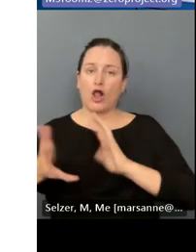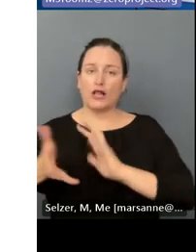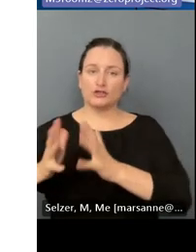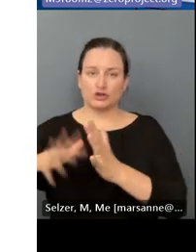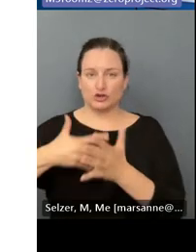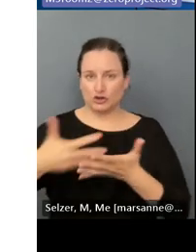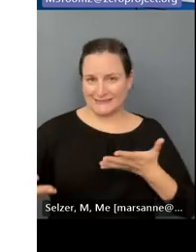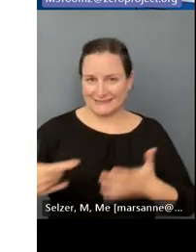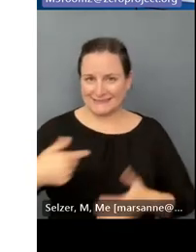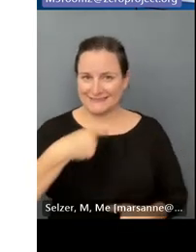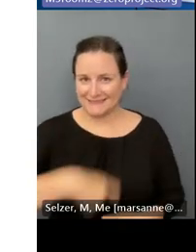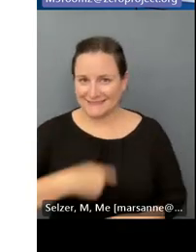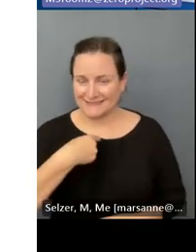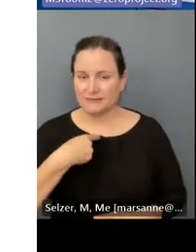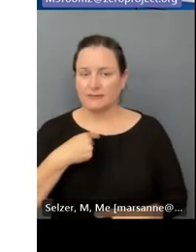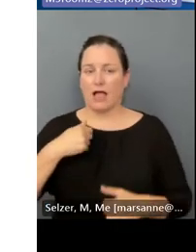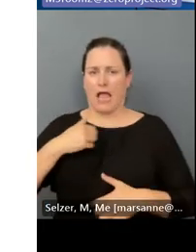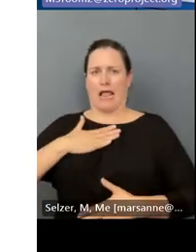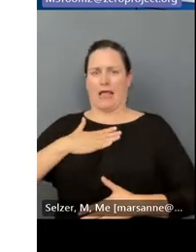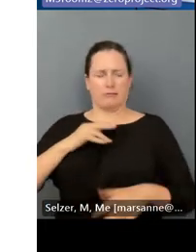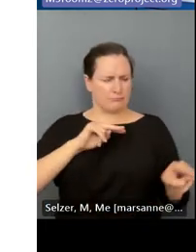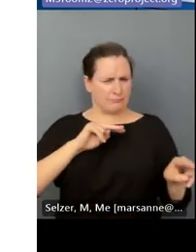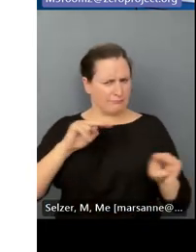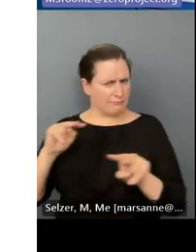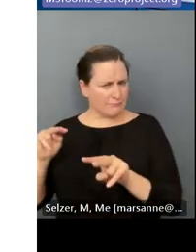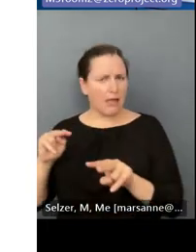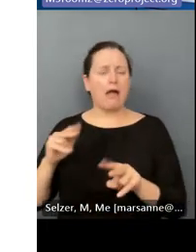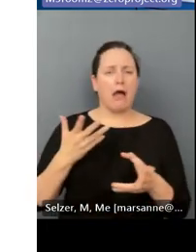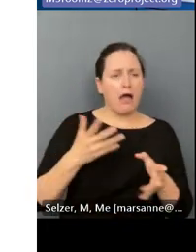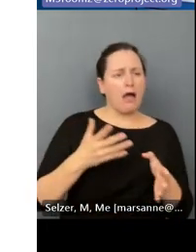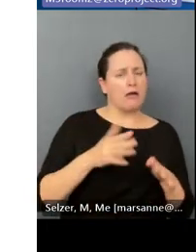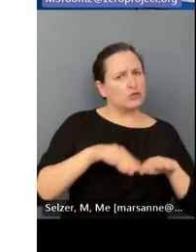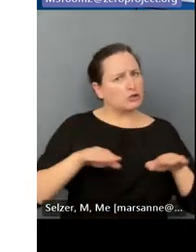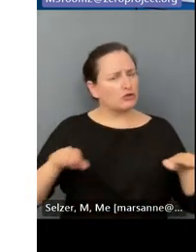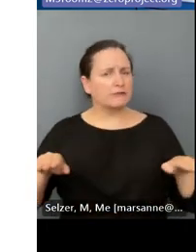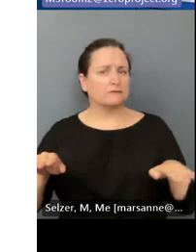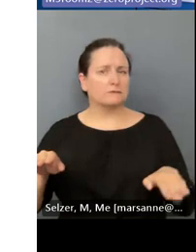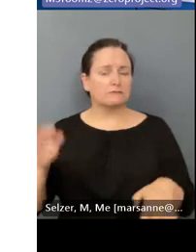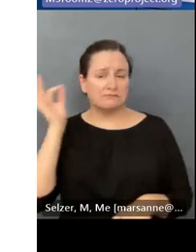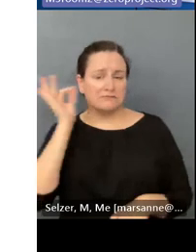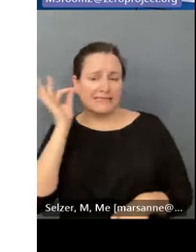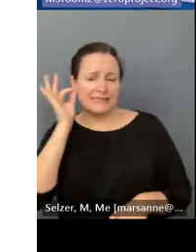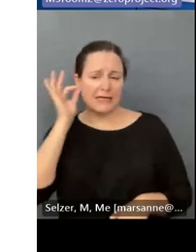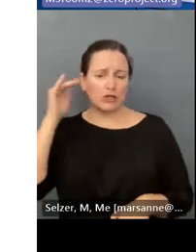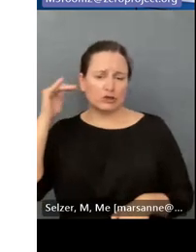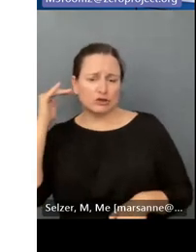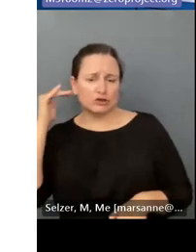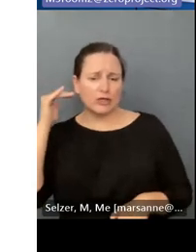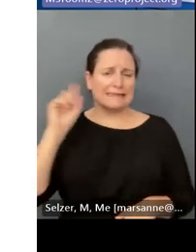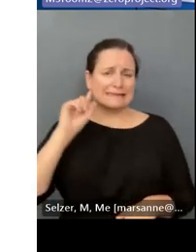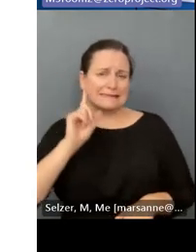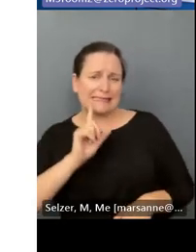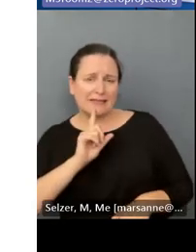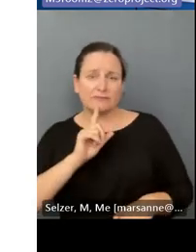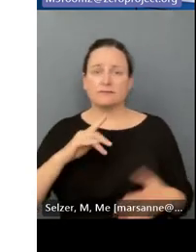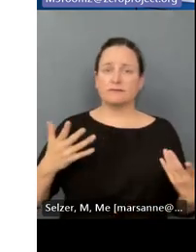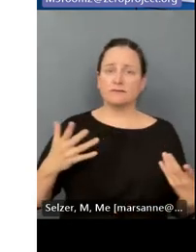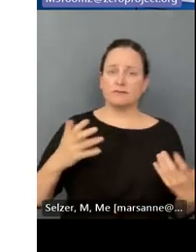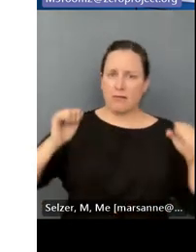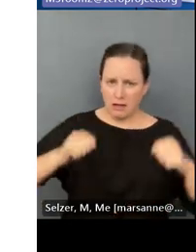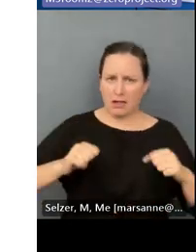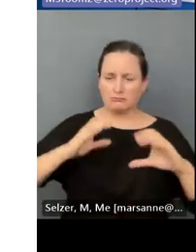for the social interaction of the students with different hearing conditions makes it possible. So to make it real, the four agendas